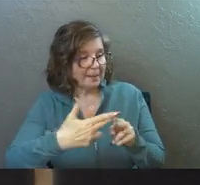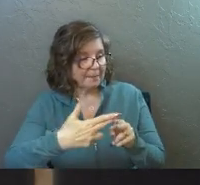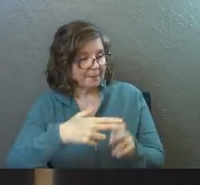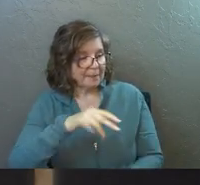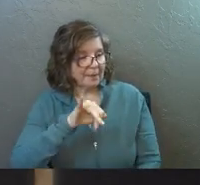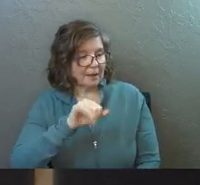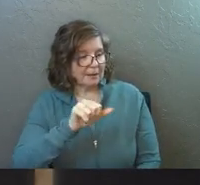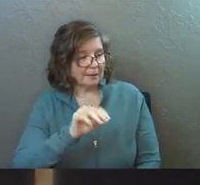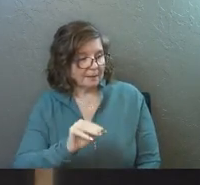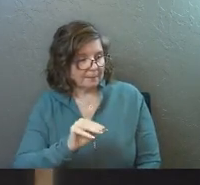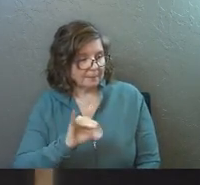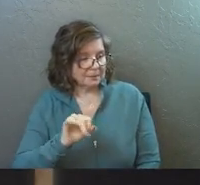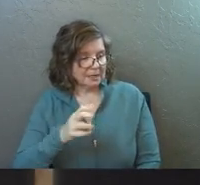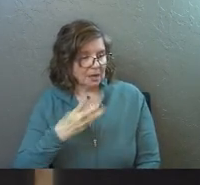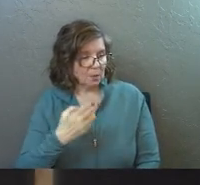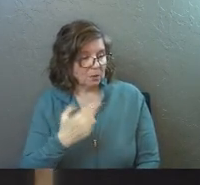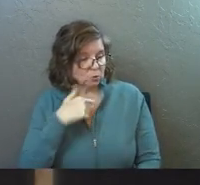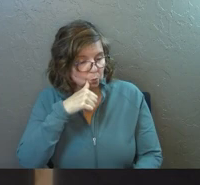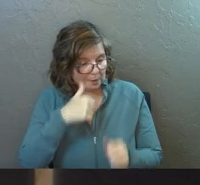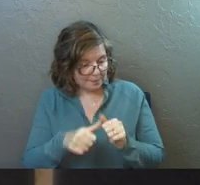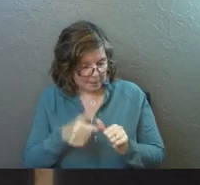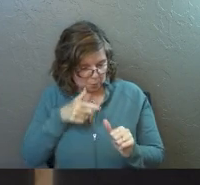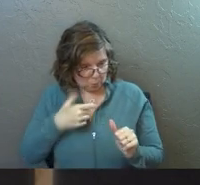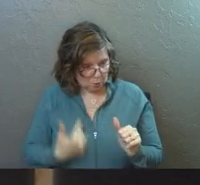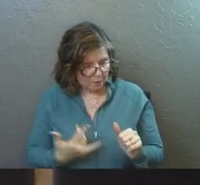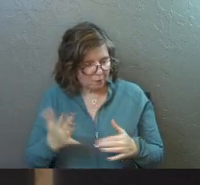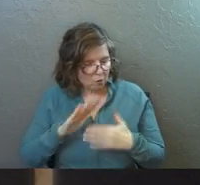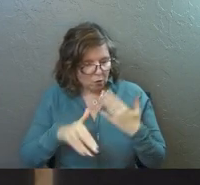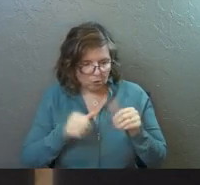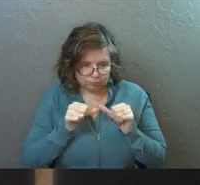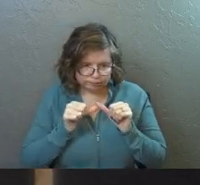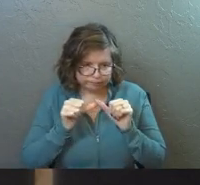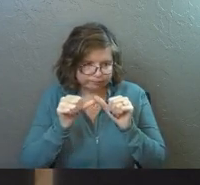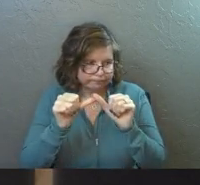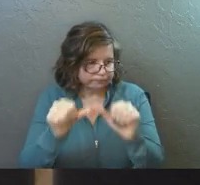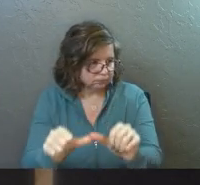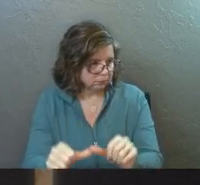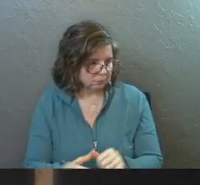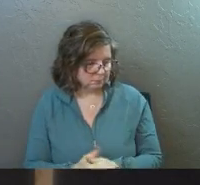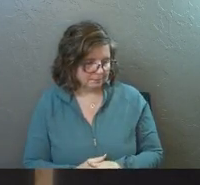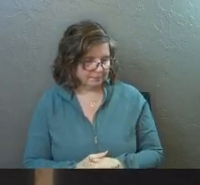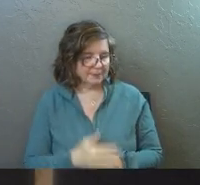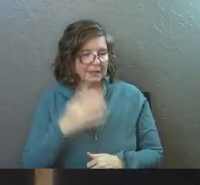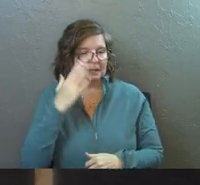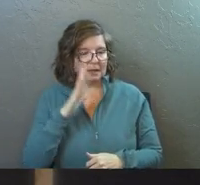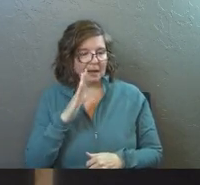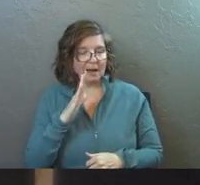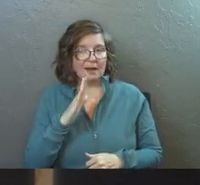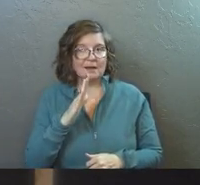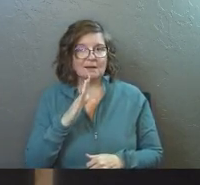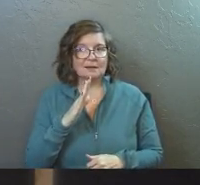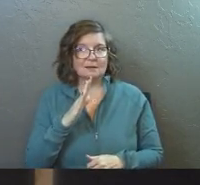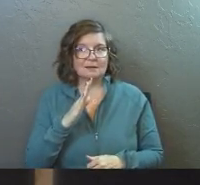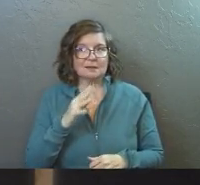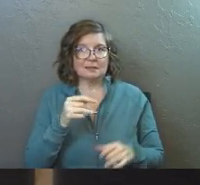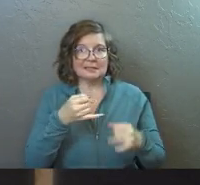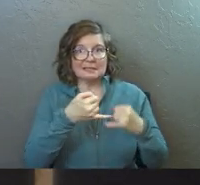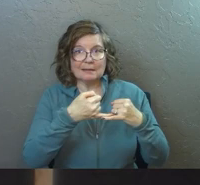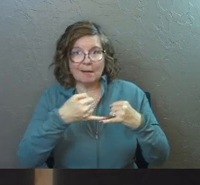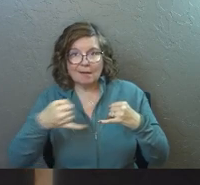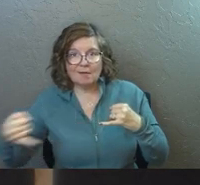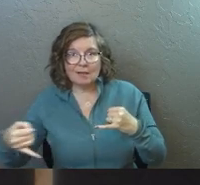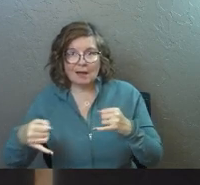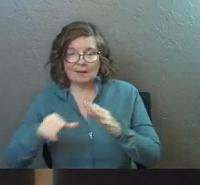says. My name to remember for all generations. God is underscoring